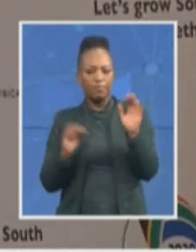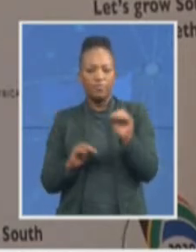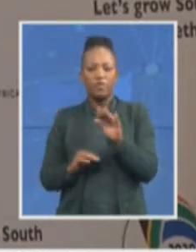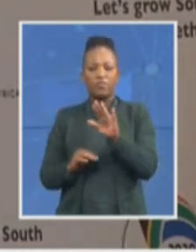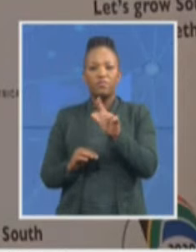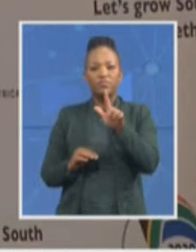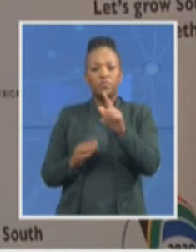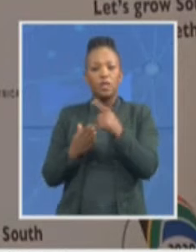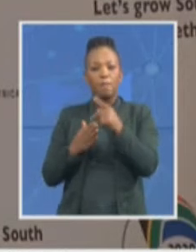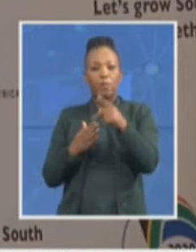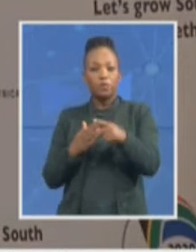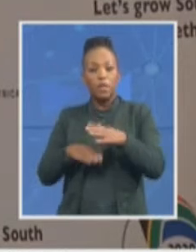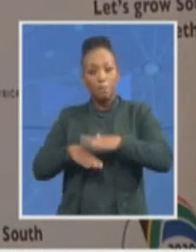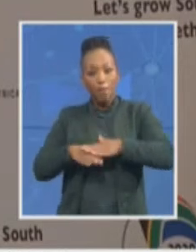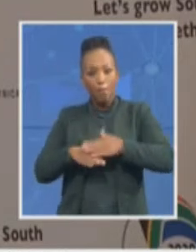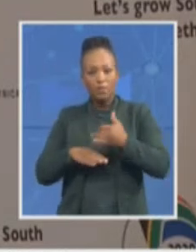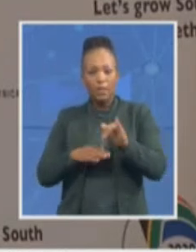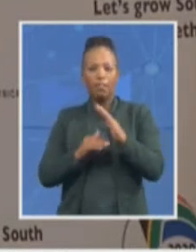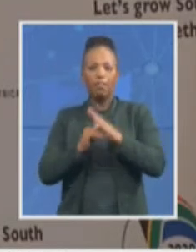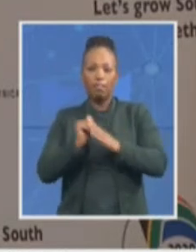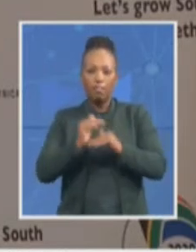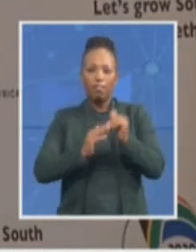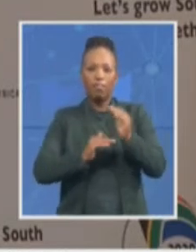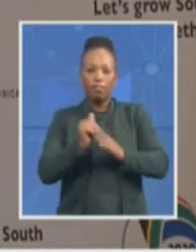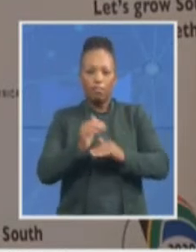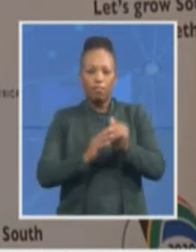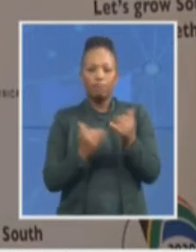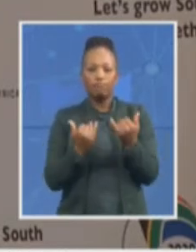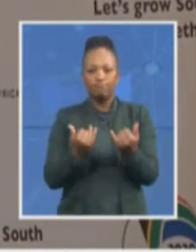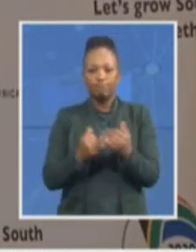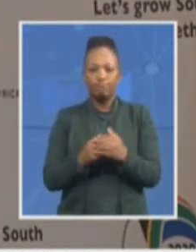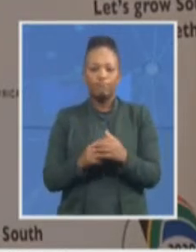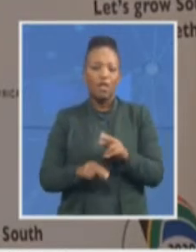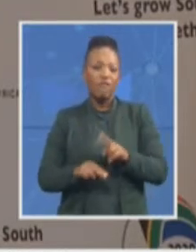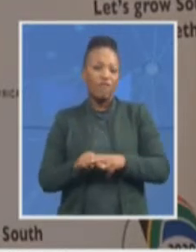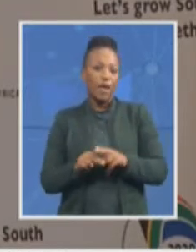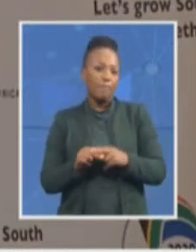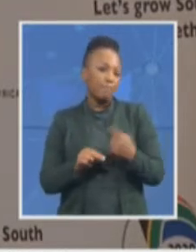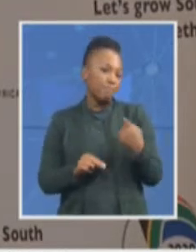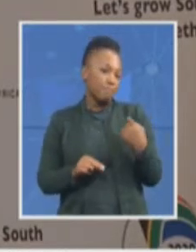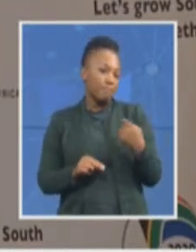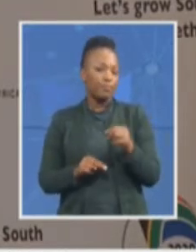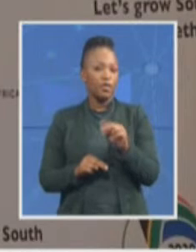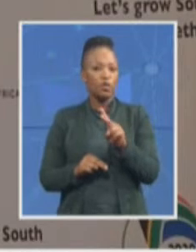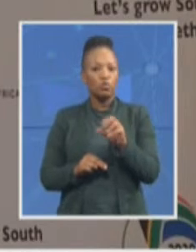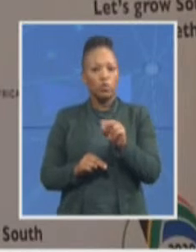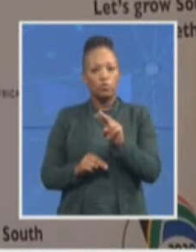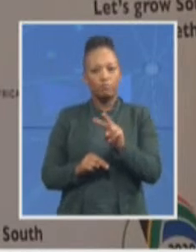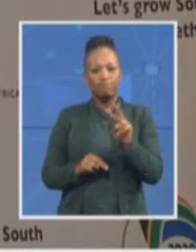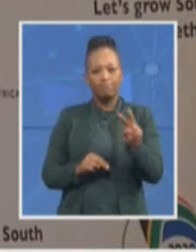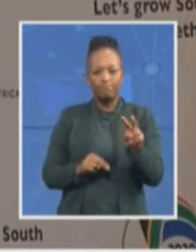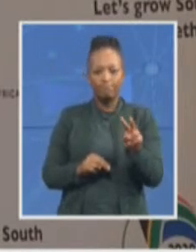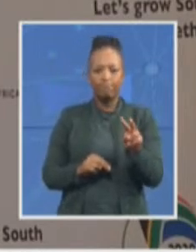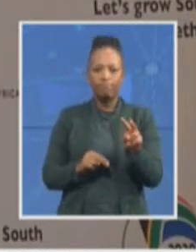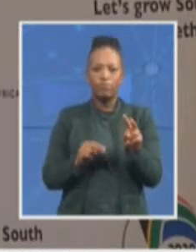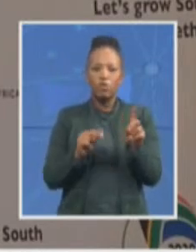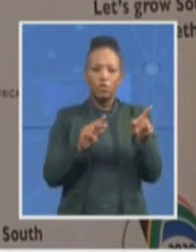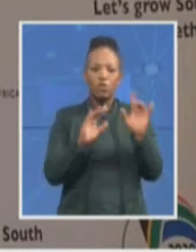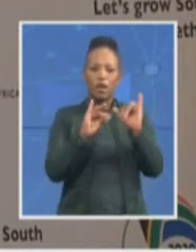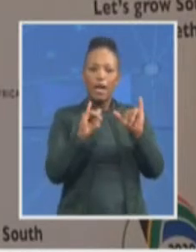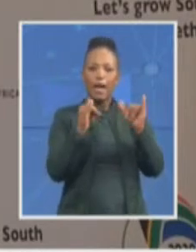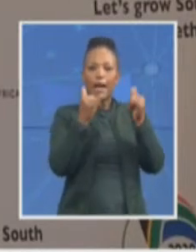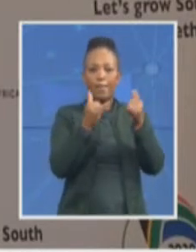construction. As of February 2022, those firms who have completed their reporting have advised